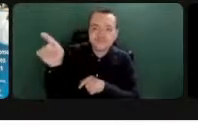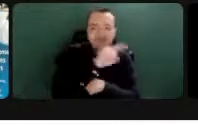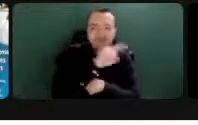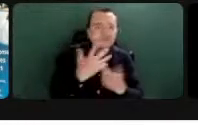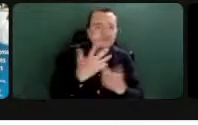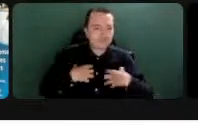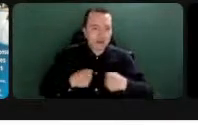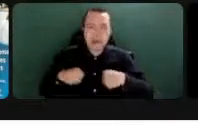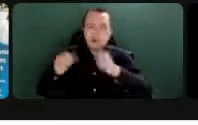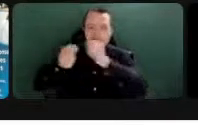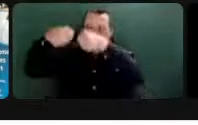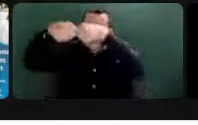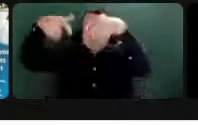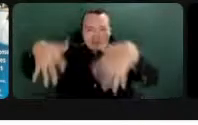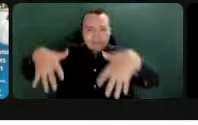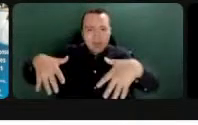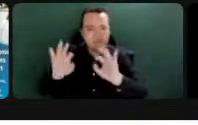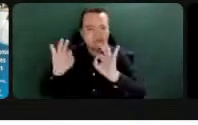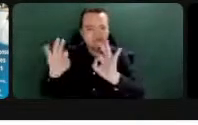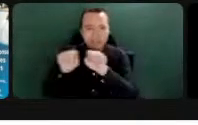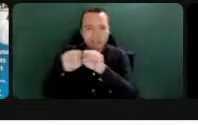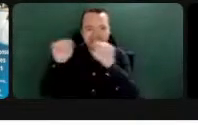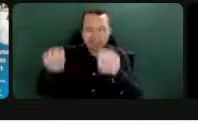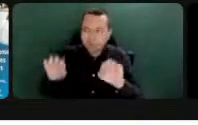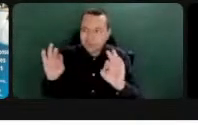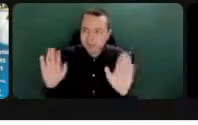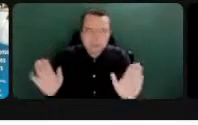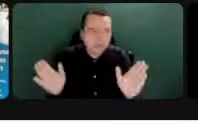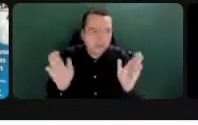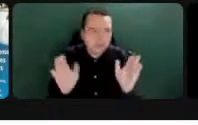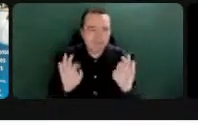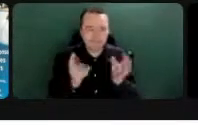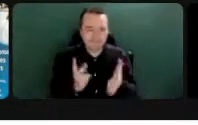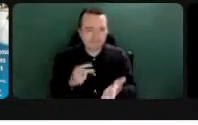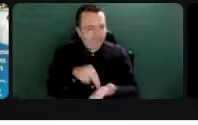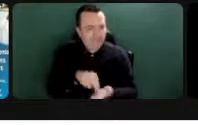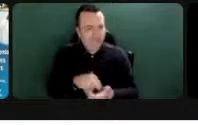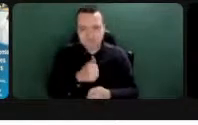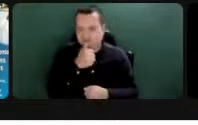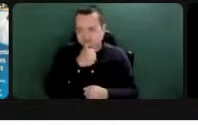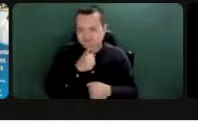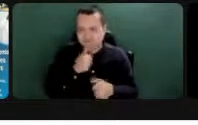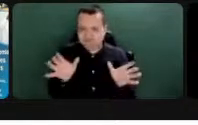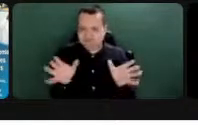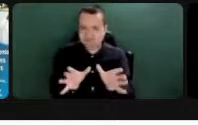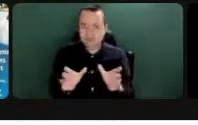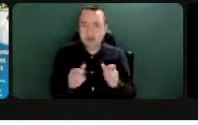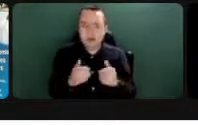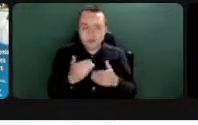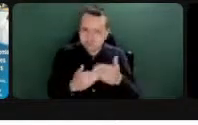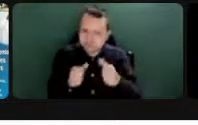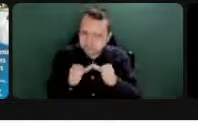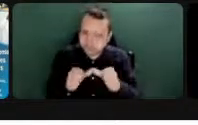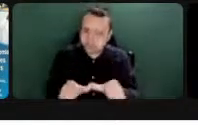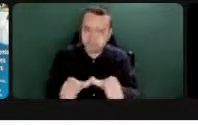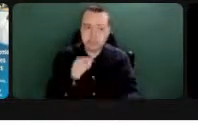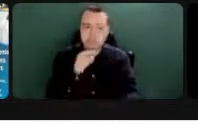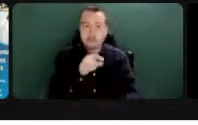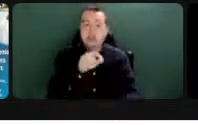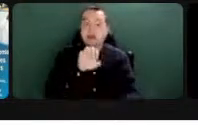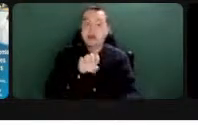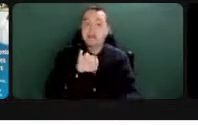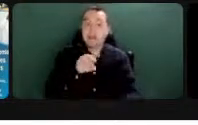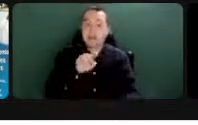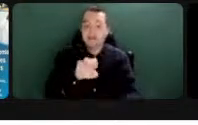Evidence time, and we have special collections, we call them evidence collections, in various topics. We put a